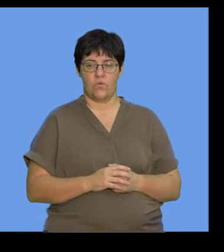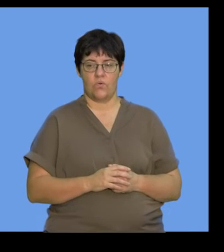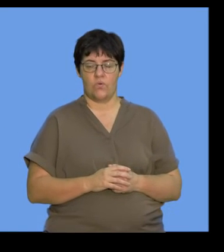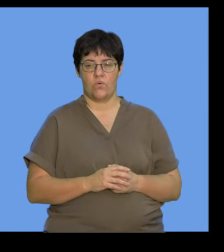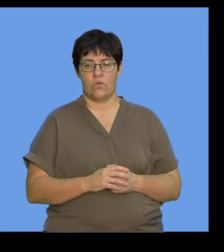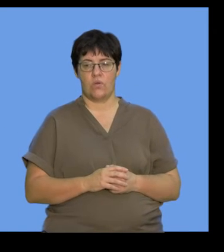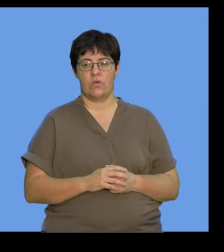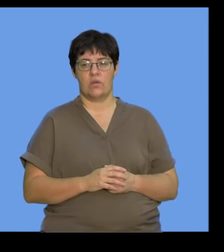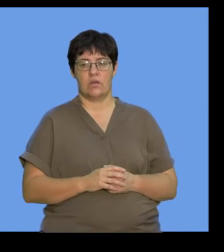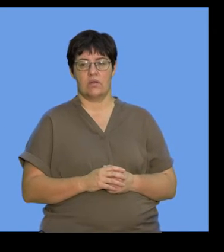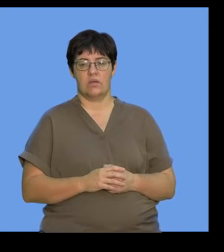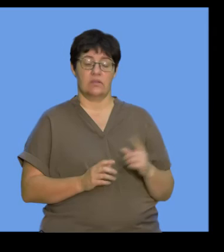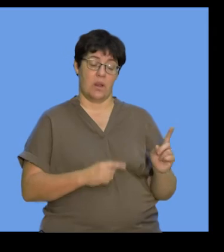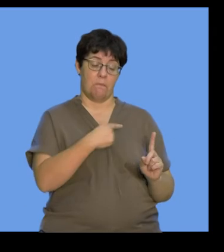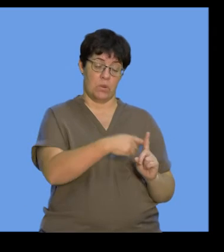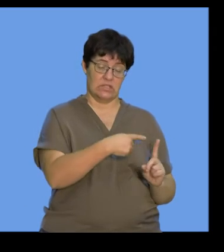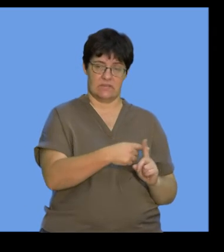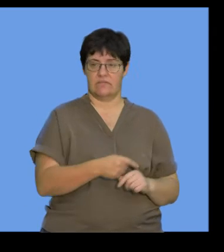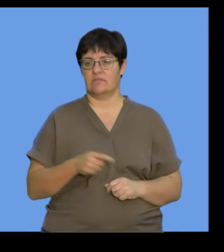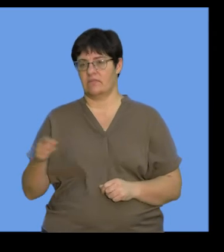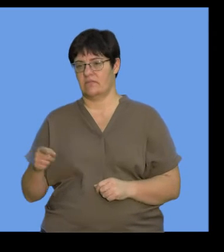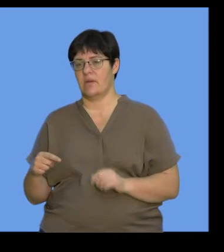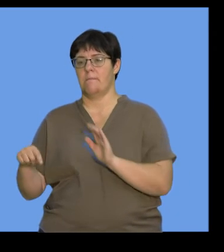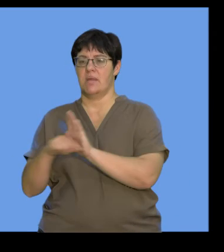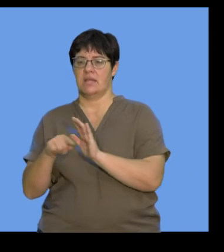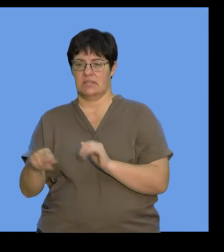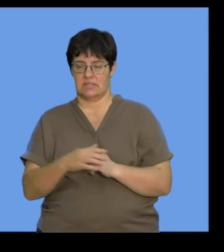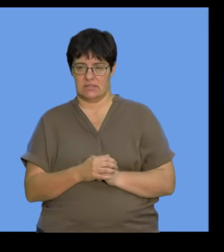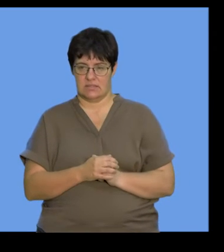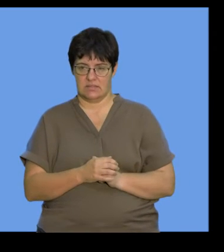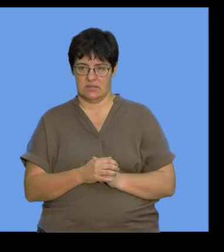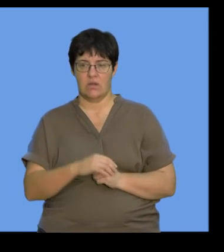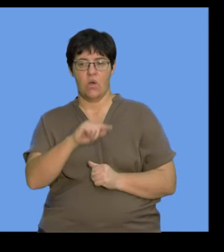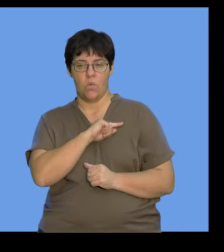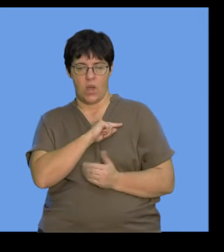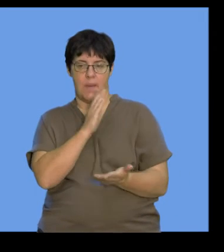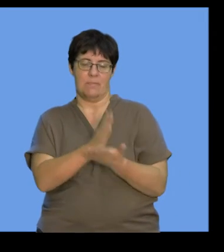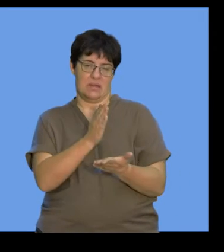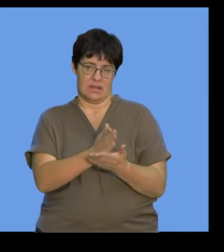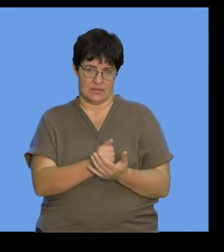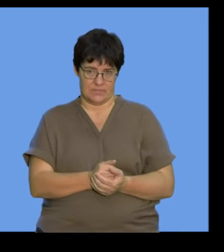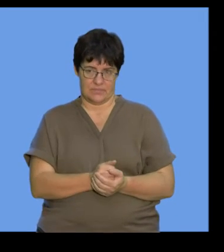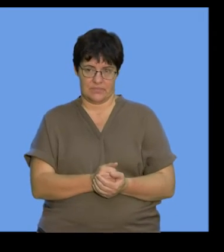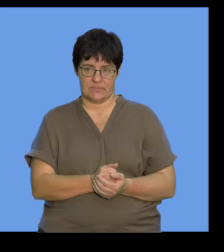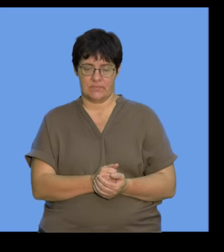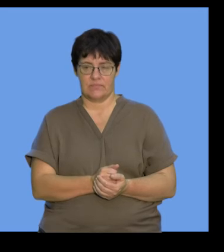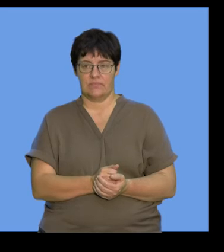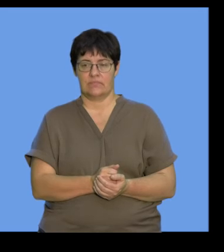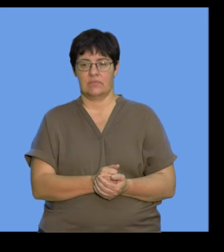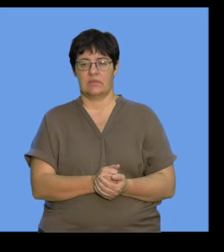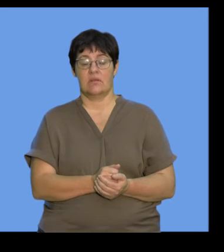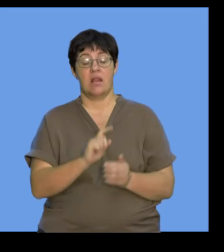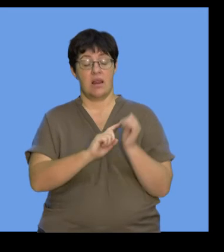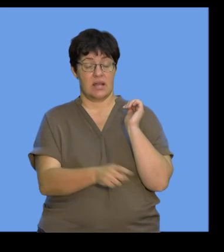And then I will have the 1 as a positive and the 4 as a minus because of the middle term there.